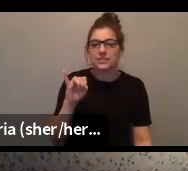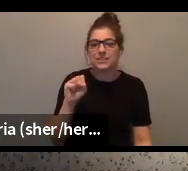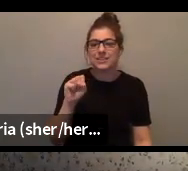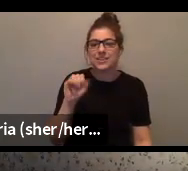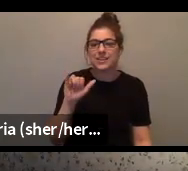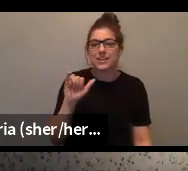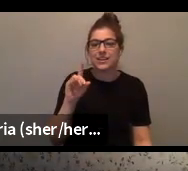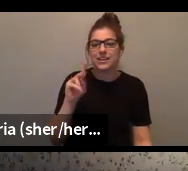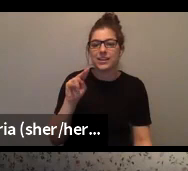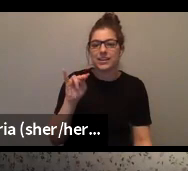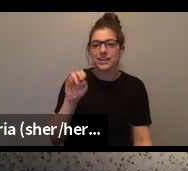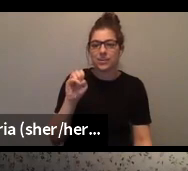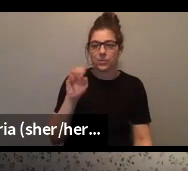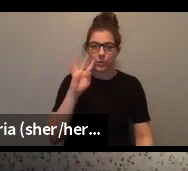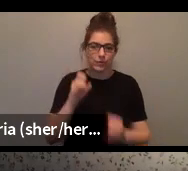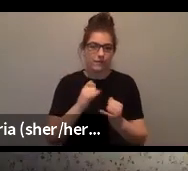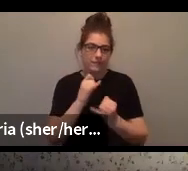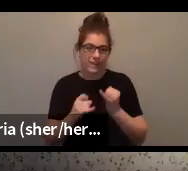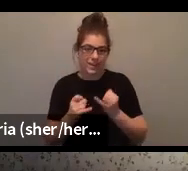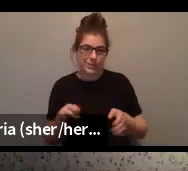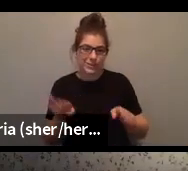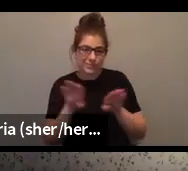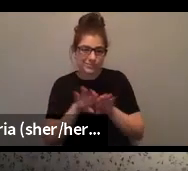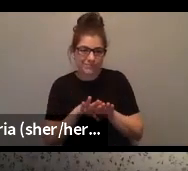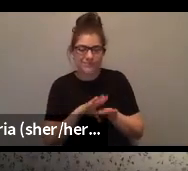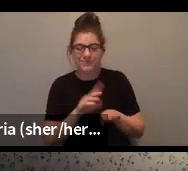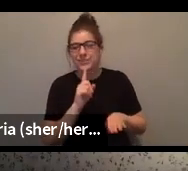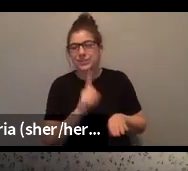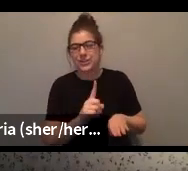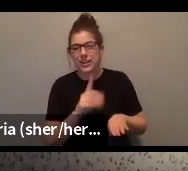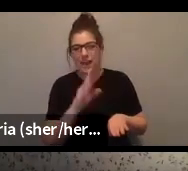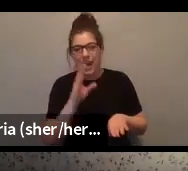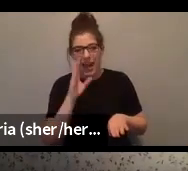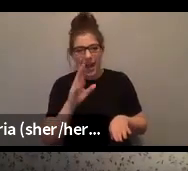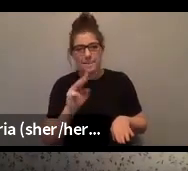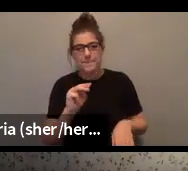That feels like a lot of pressure, but hey, Maria.